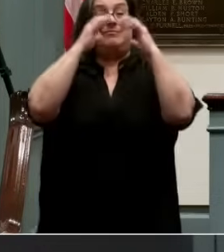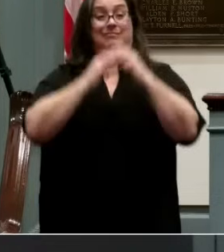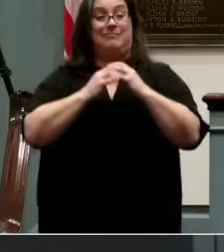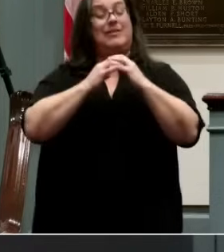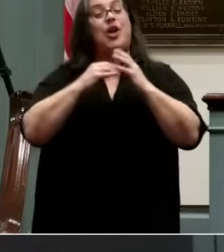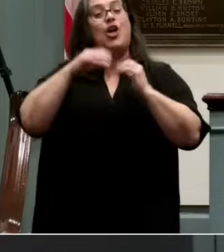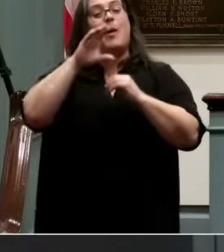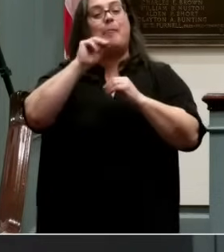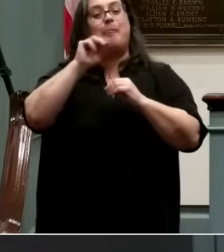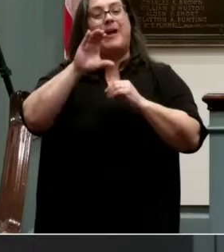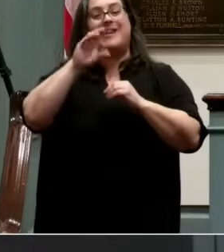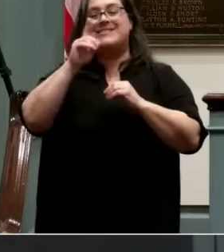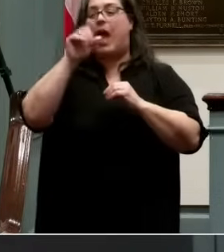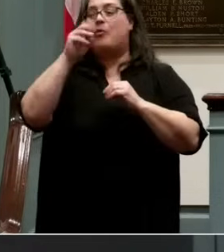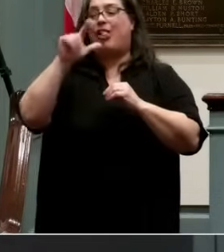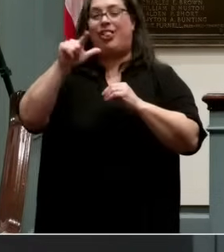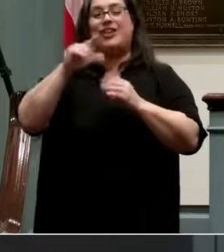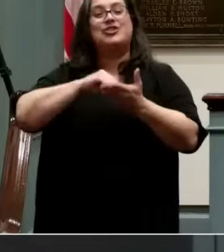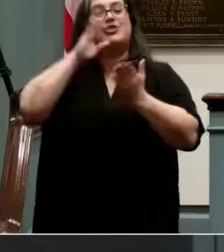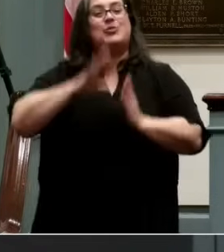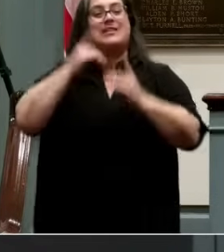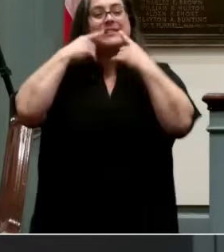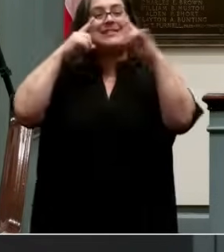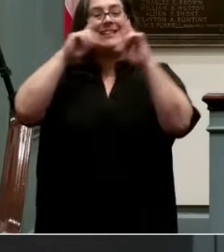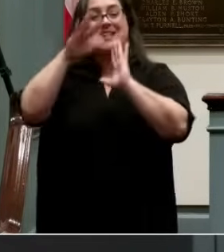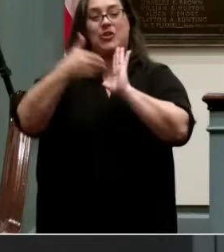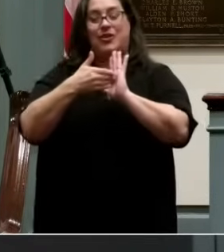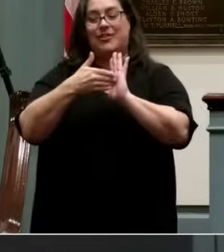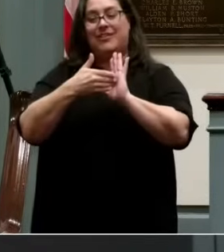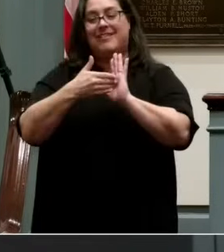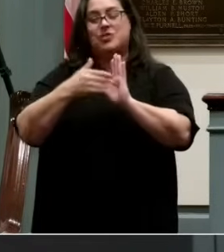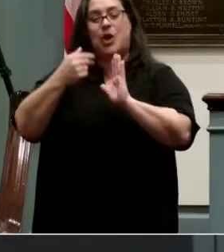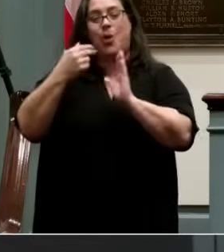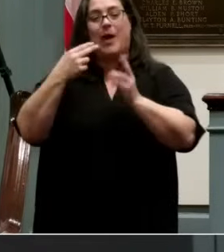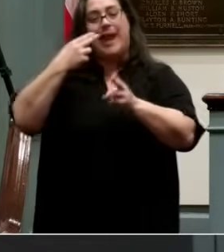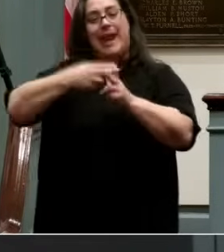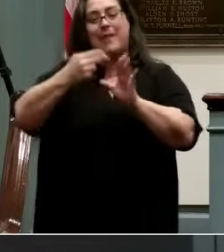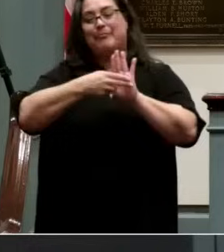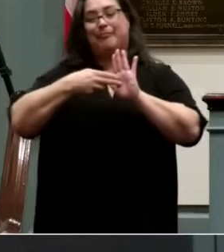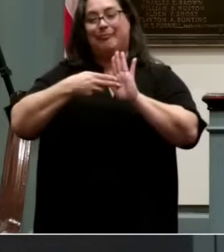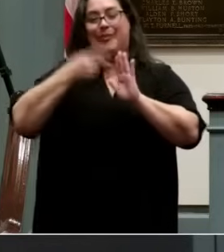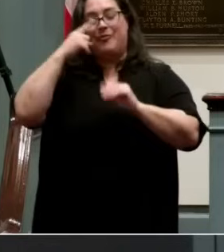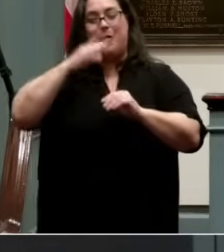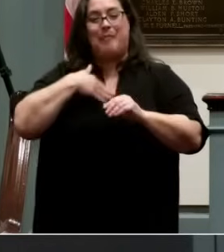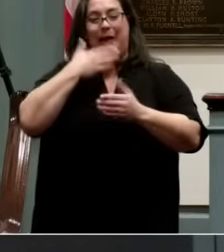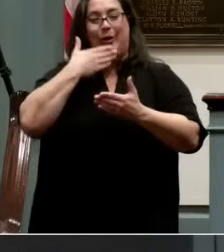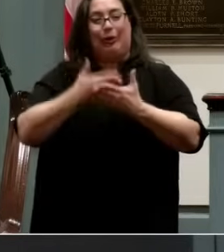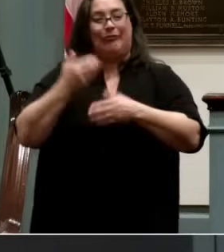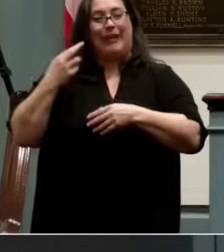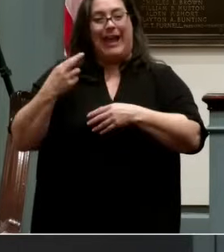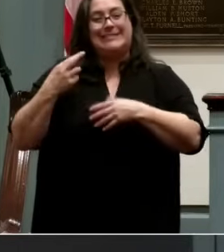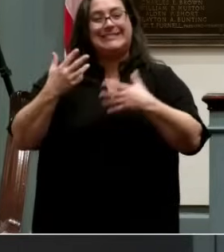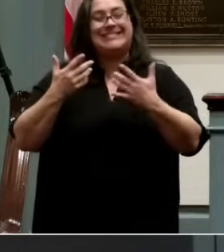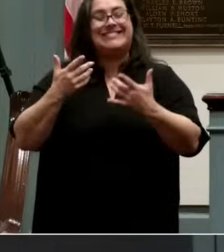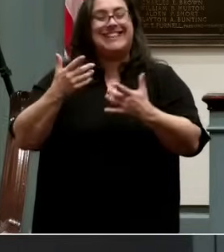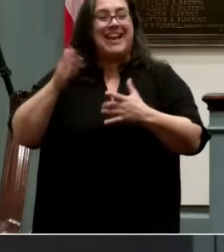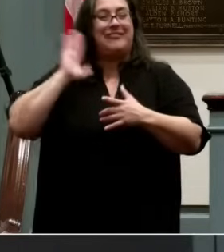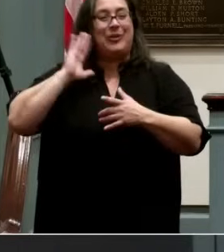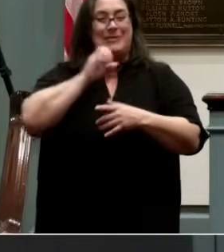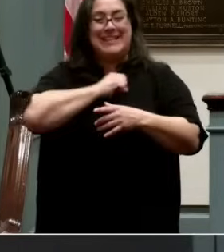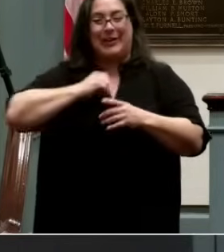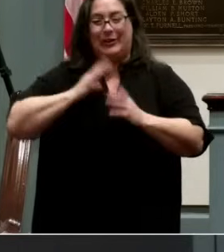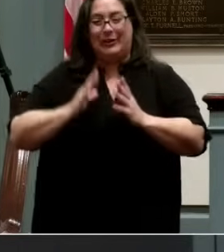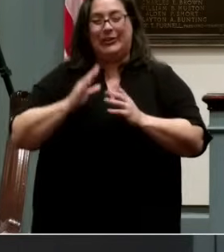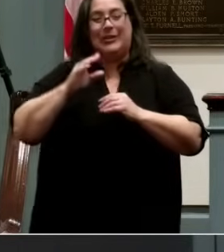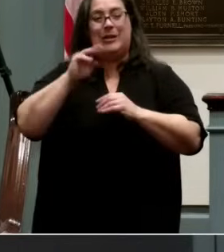Center. It's named after our good friend and my former Senator, Harris McDowell. Providing resources for